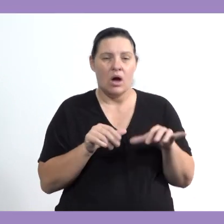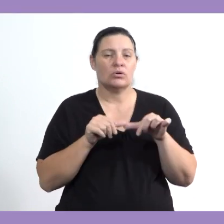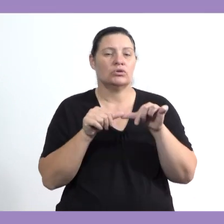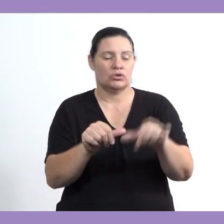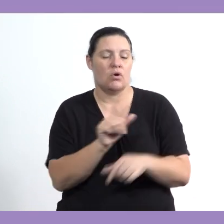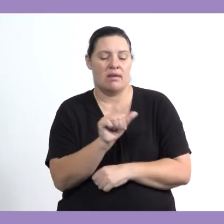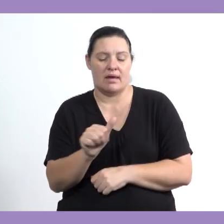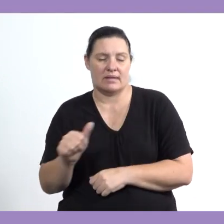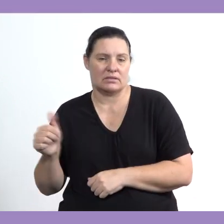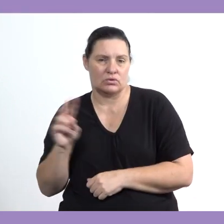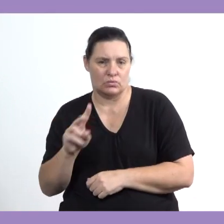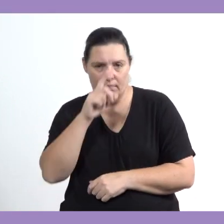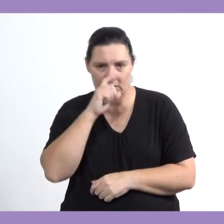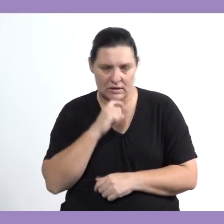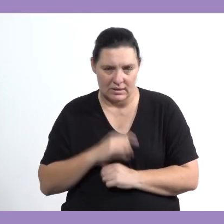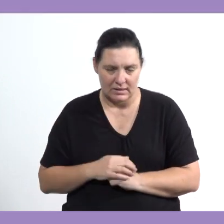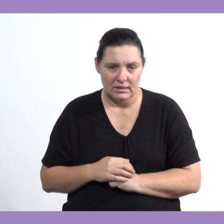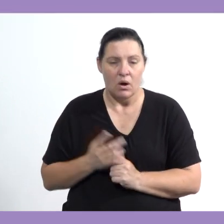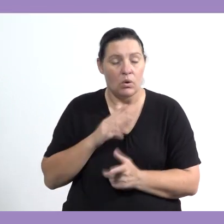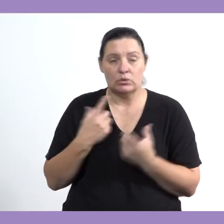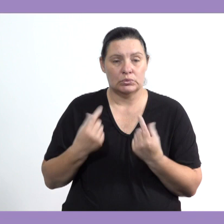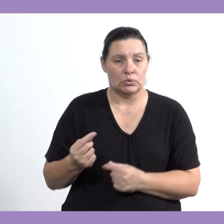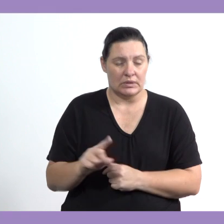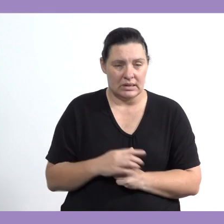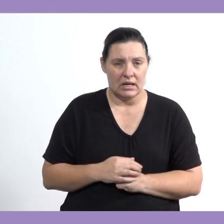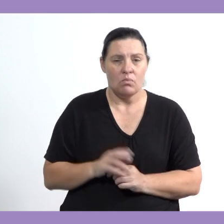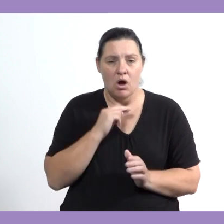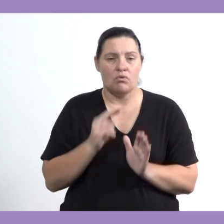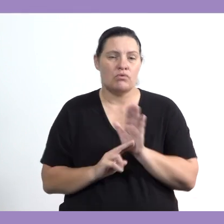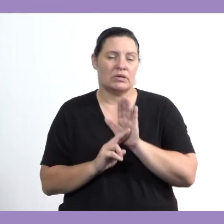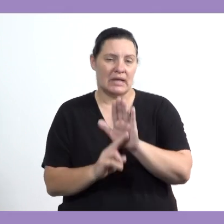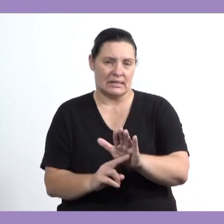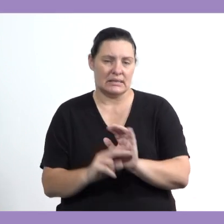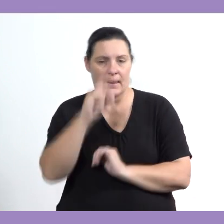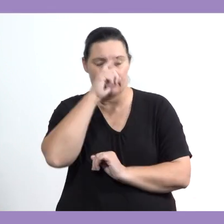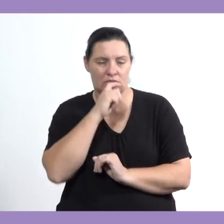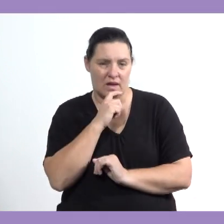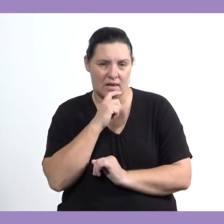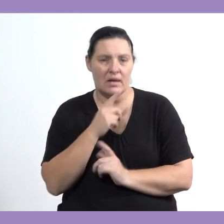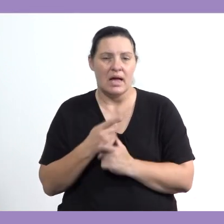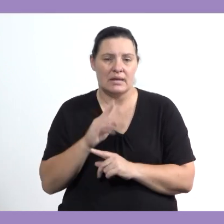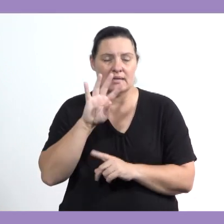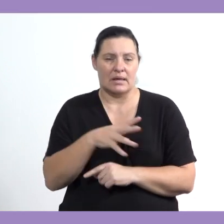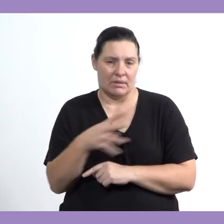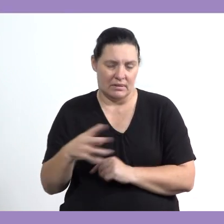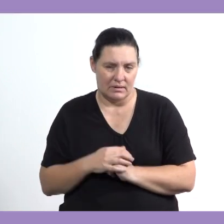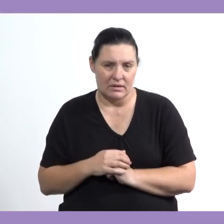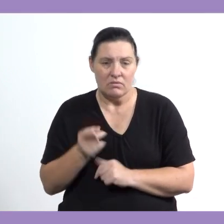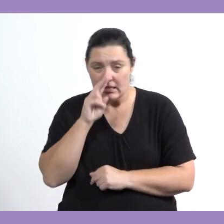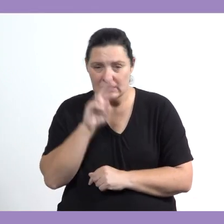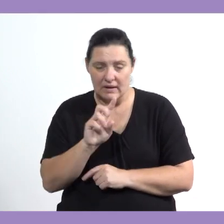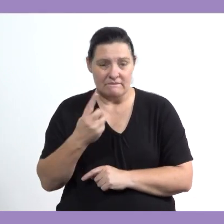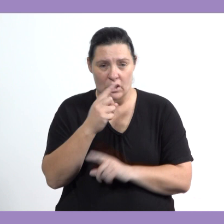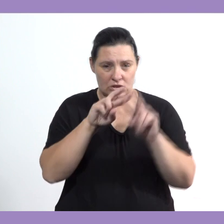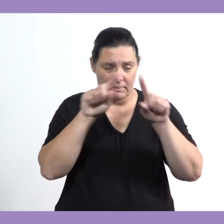already continued with the next 2 pictures. So what we're going to do now is to represent these pictures in a table. So